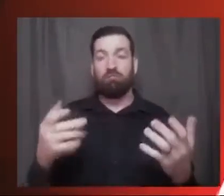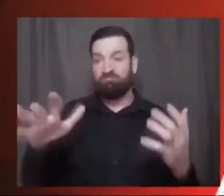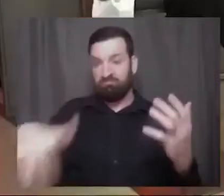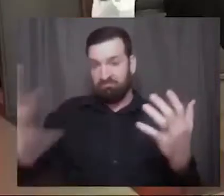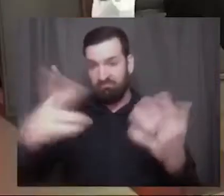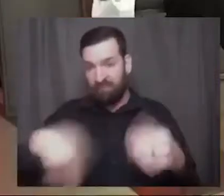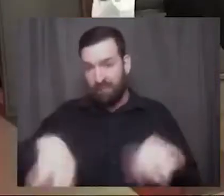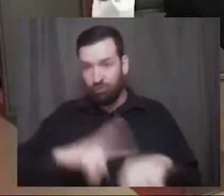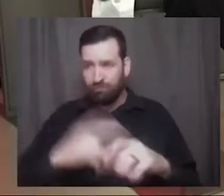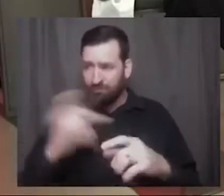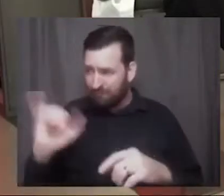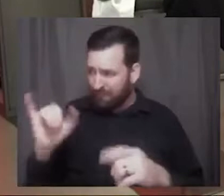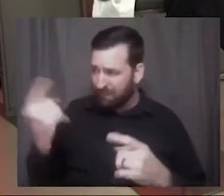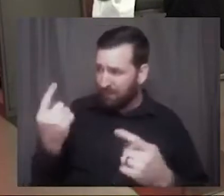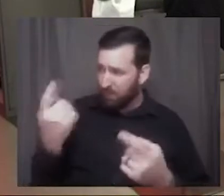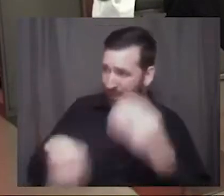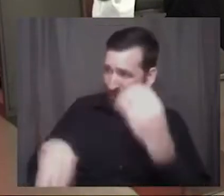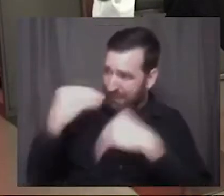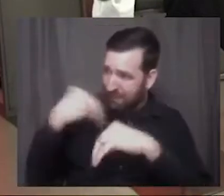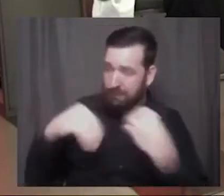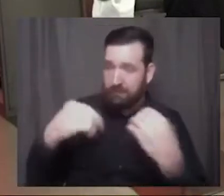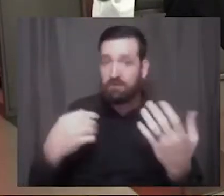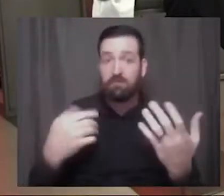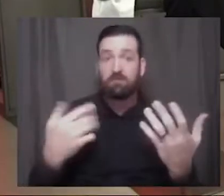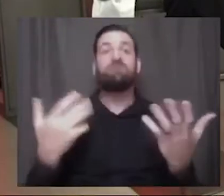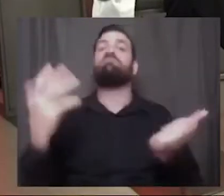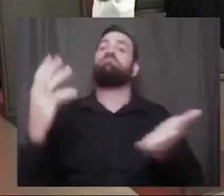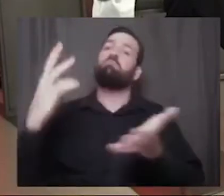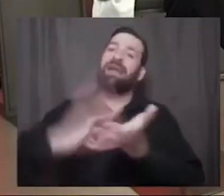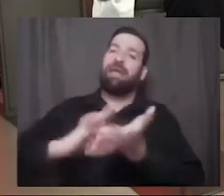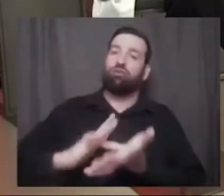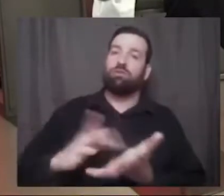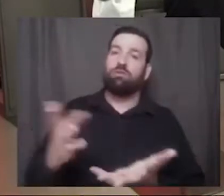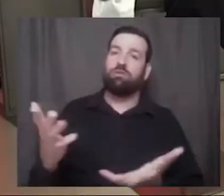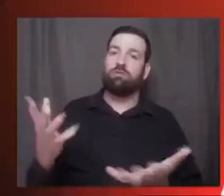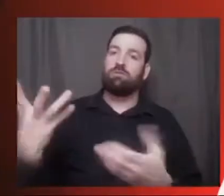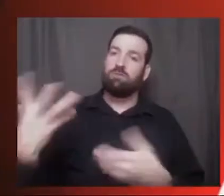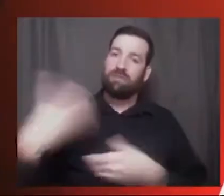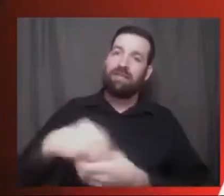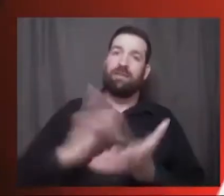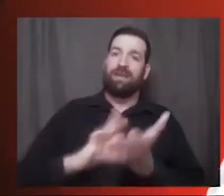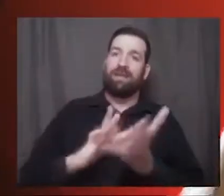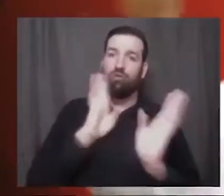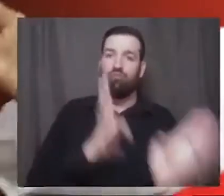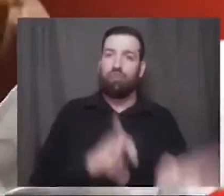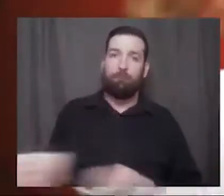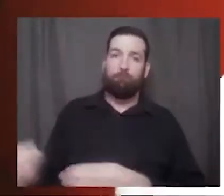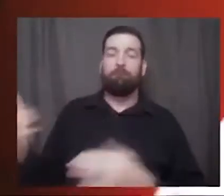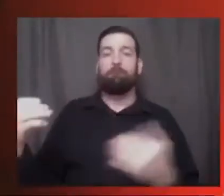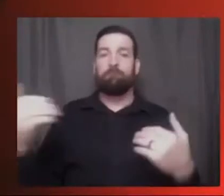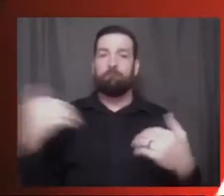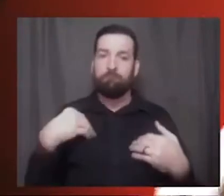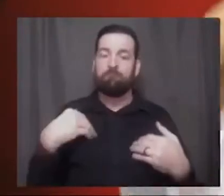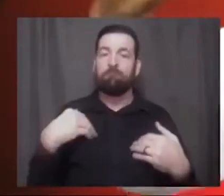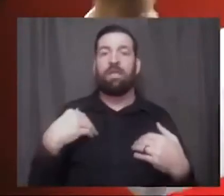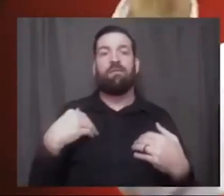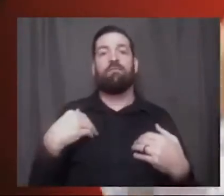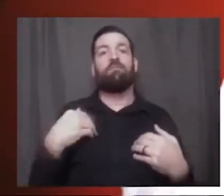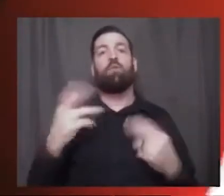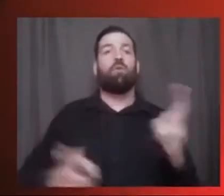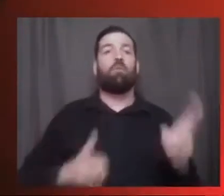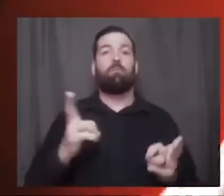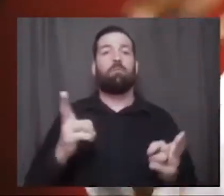eat. Something in the medications, Okay. like in the medication preparations, you have a bioidentical hormone that came from, say,